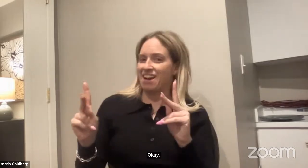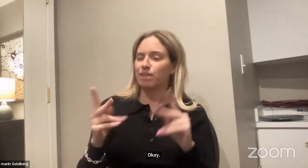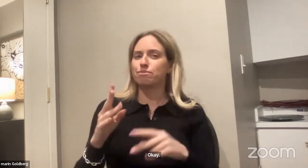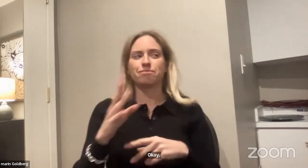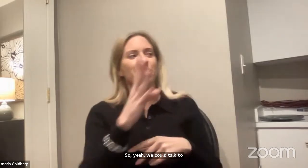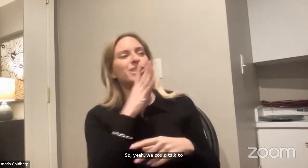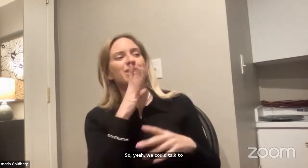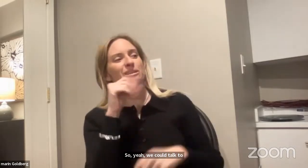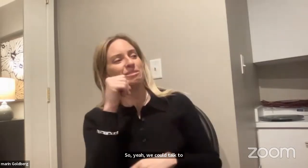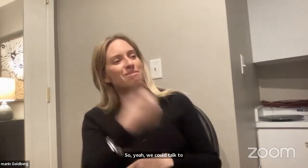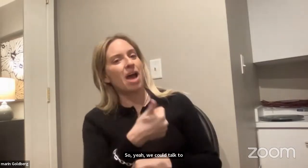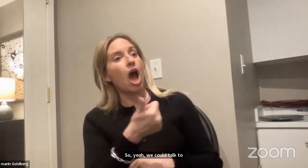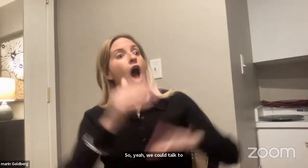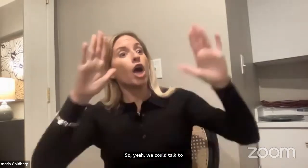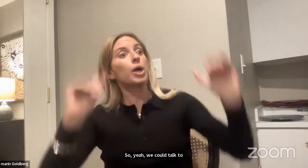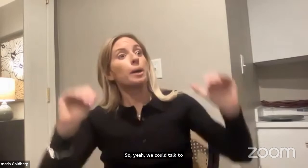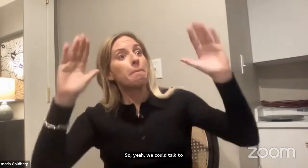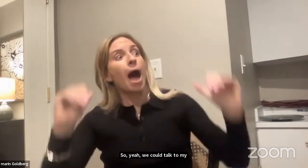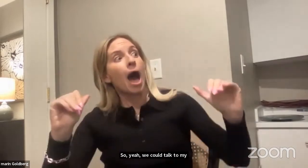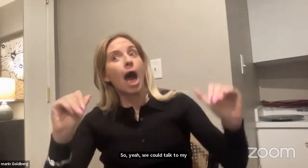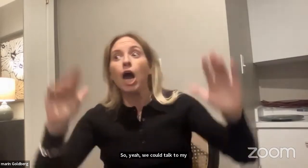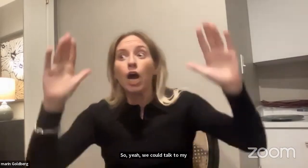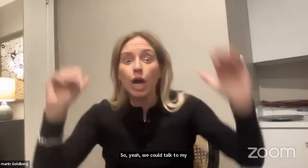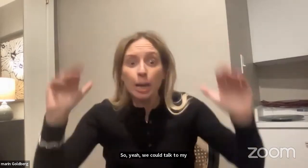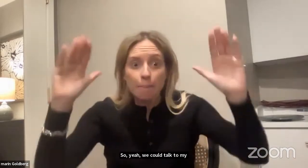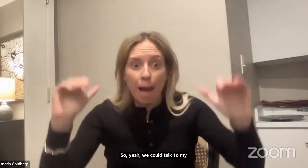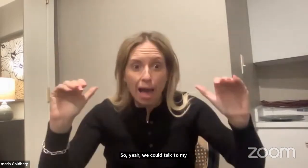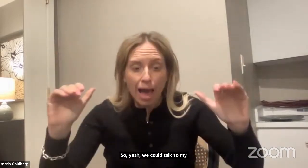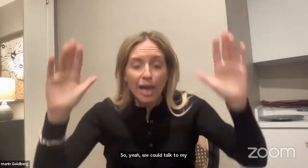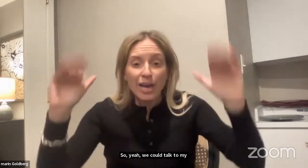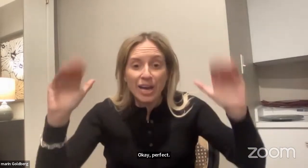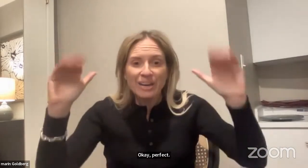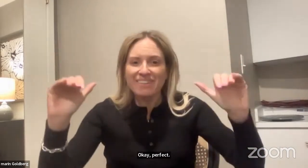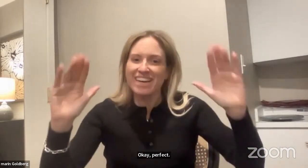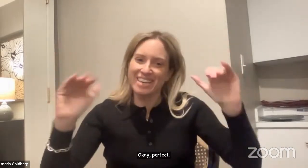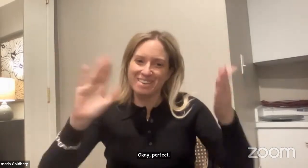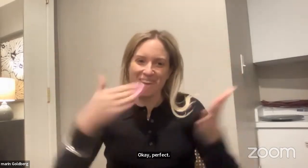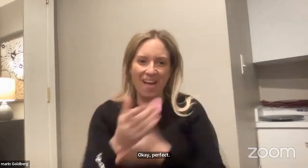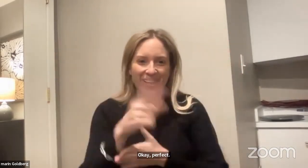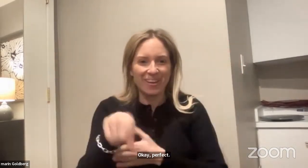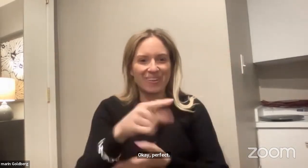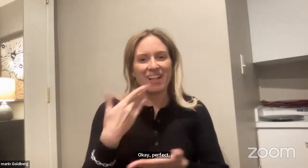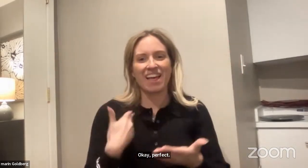tomorrow. Goodbye. Talk tomorrow. Goodbye, y'all. Y'all have a good rest of your night. Be safe. Bye.